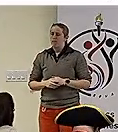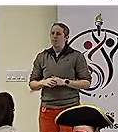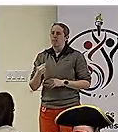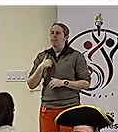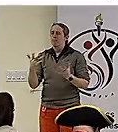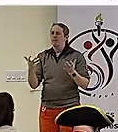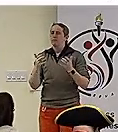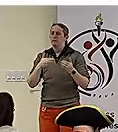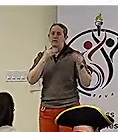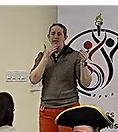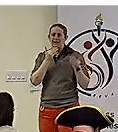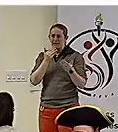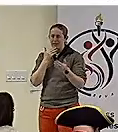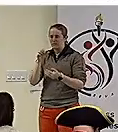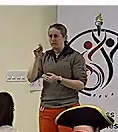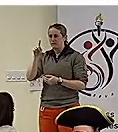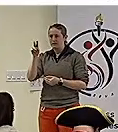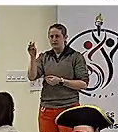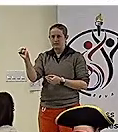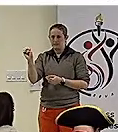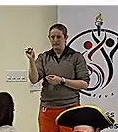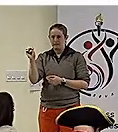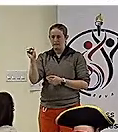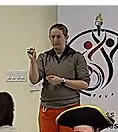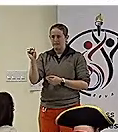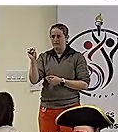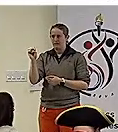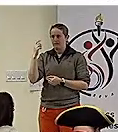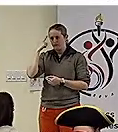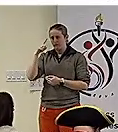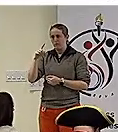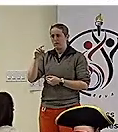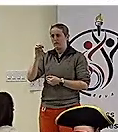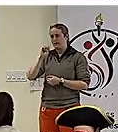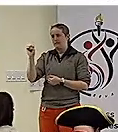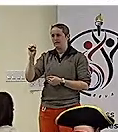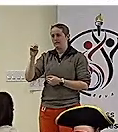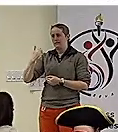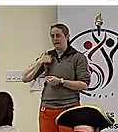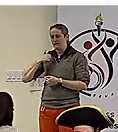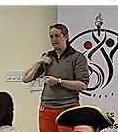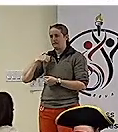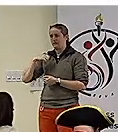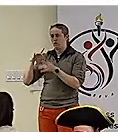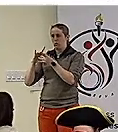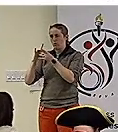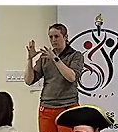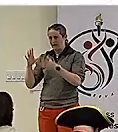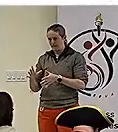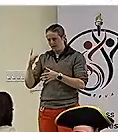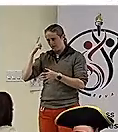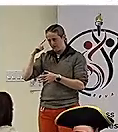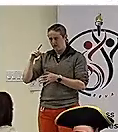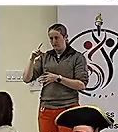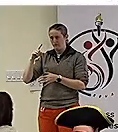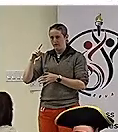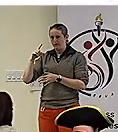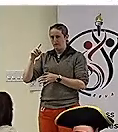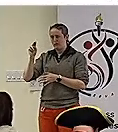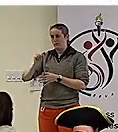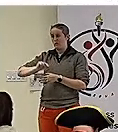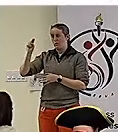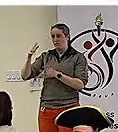sincerely thank Steve Trussoni, who is the Atlantic Regional Coordinator for the Tetra Society of North America, and we help people